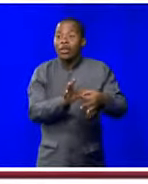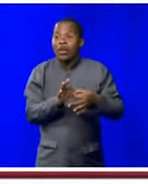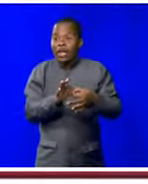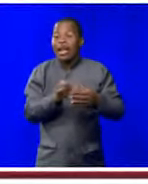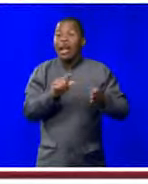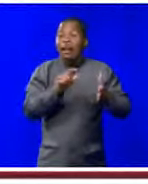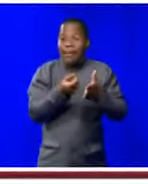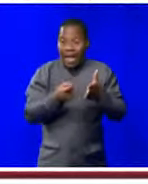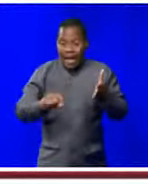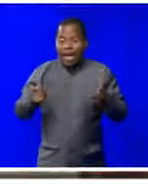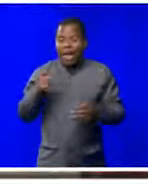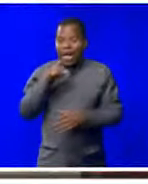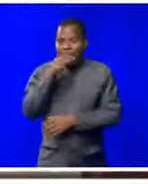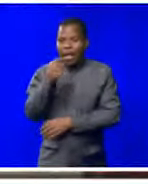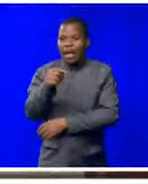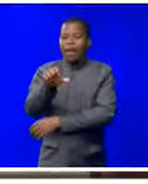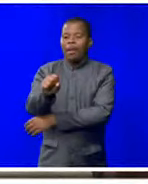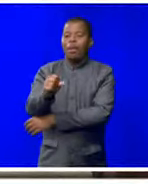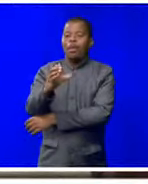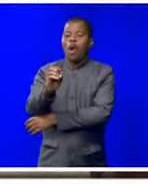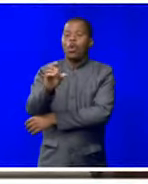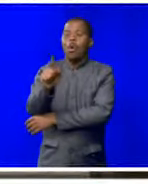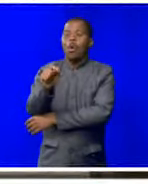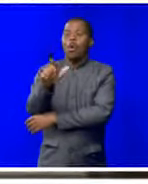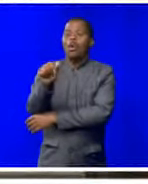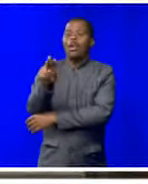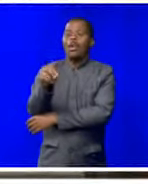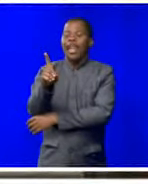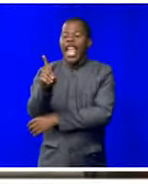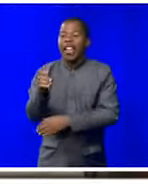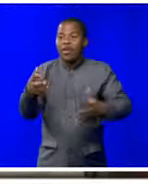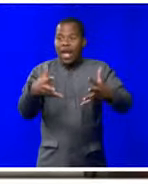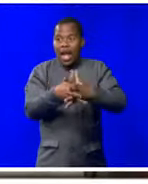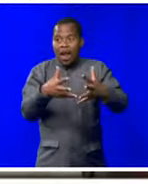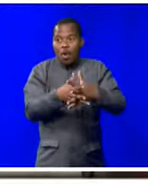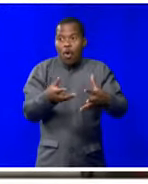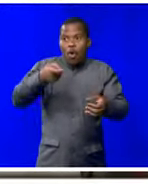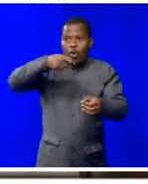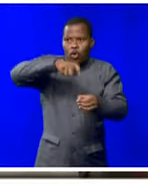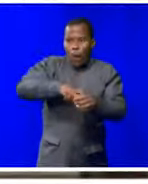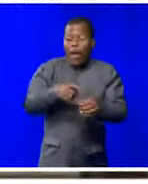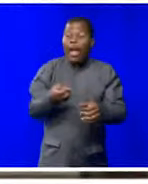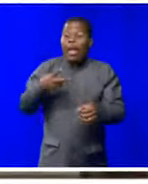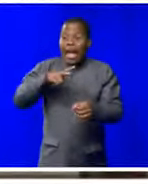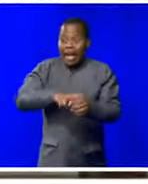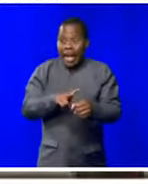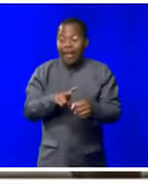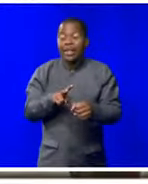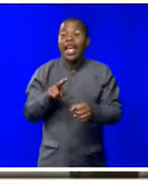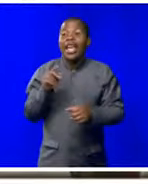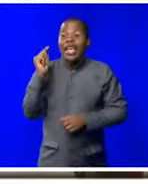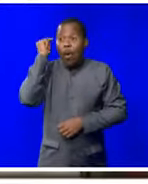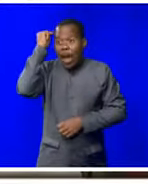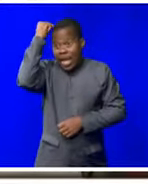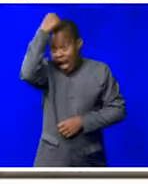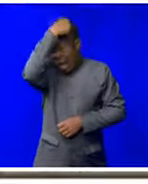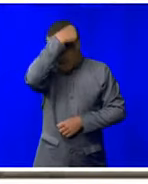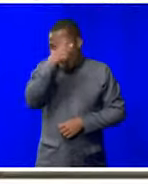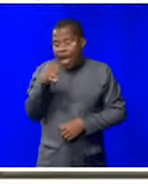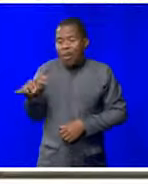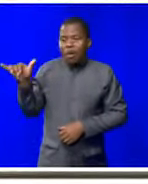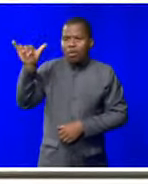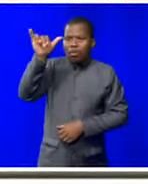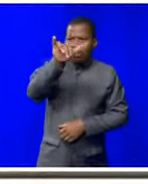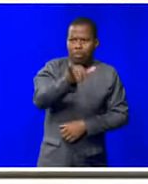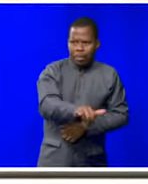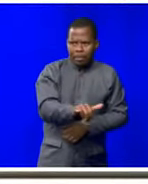extended a hearty welcome to the King as soon as His Majesty touched down at the King Eswatini III International Airport. The